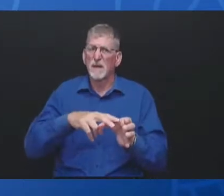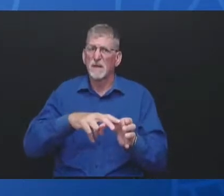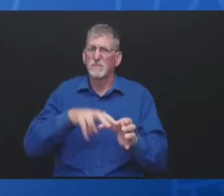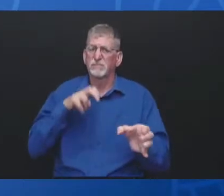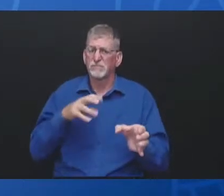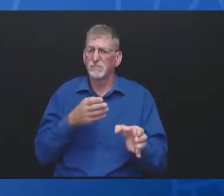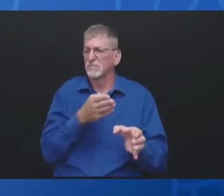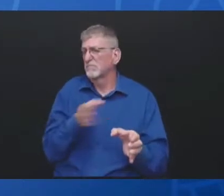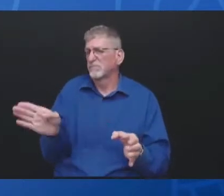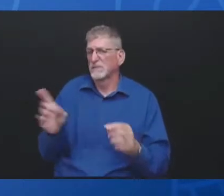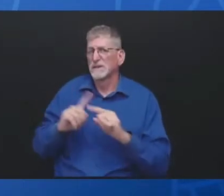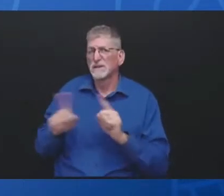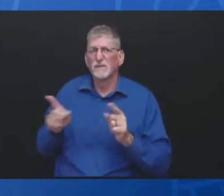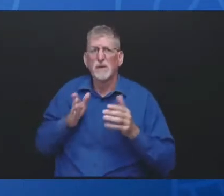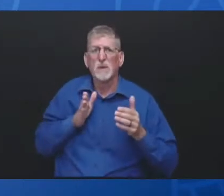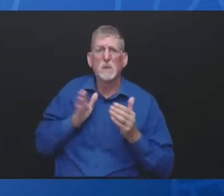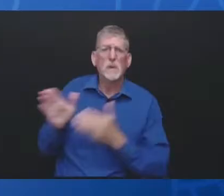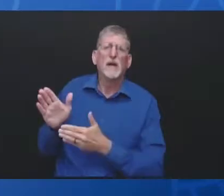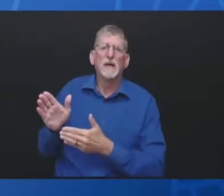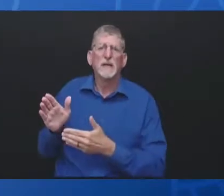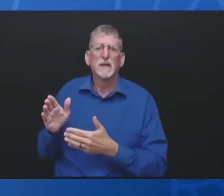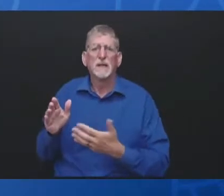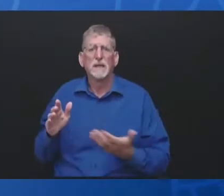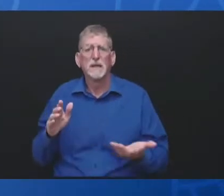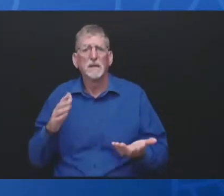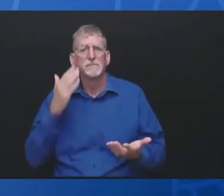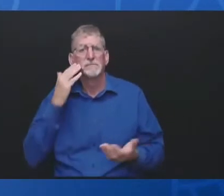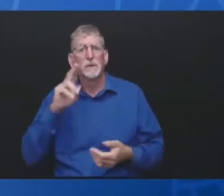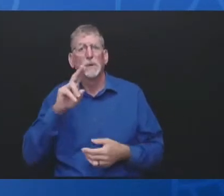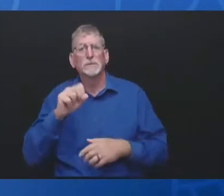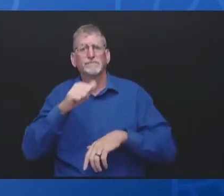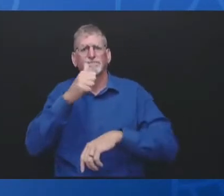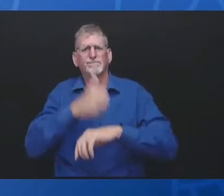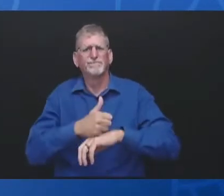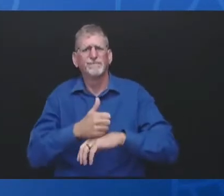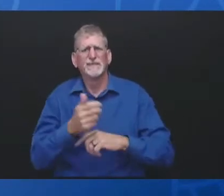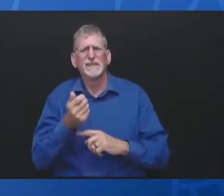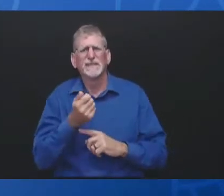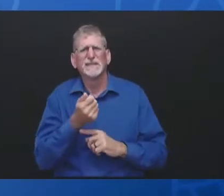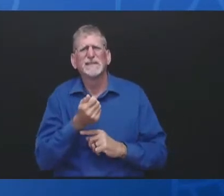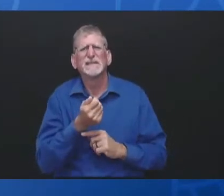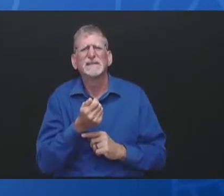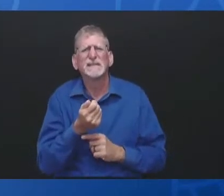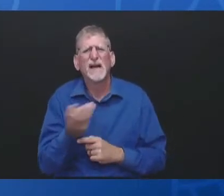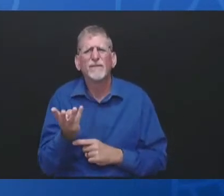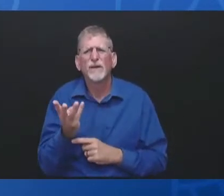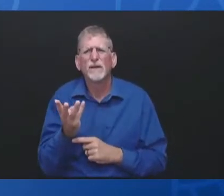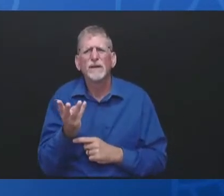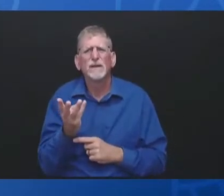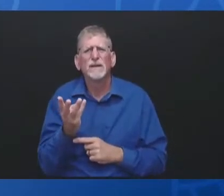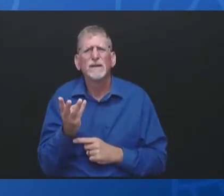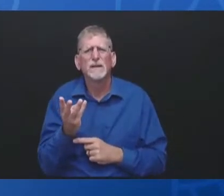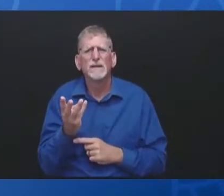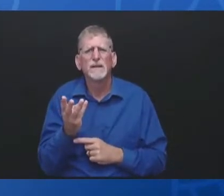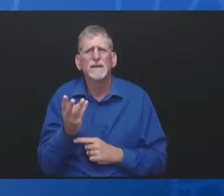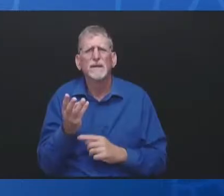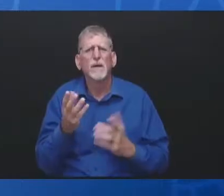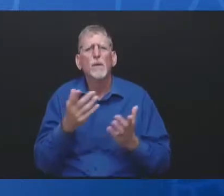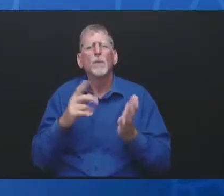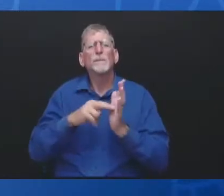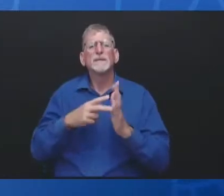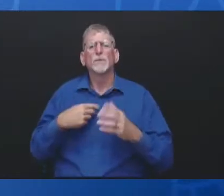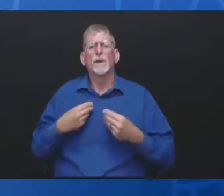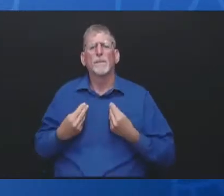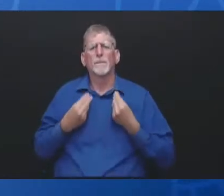cards. So what can we expect if this is happening? It means providing more weapons to Ukraine in order to leverage with the